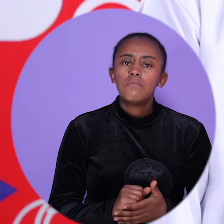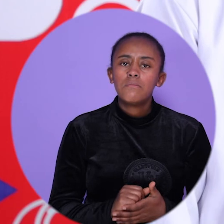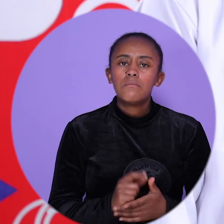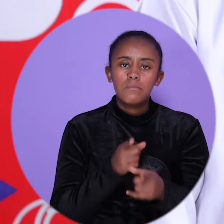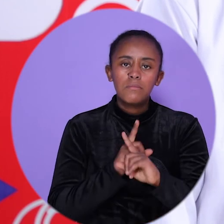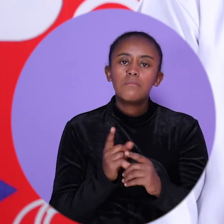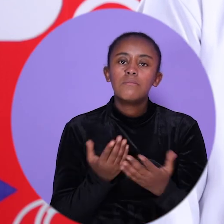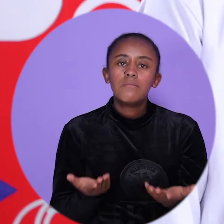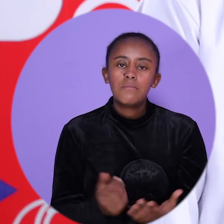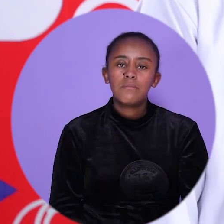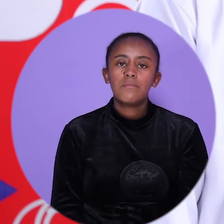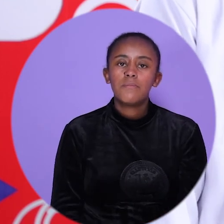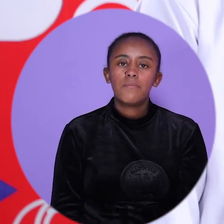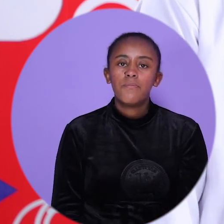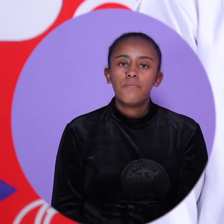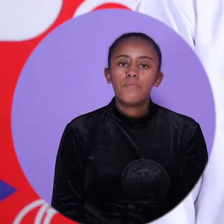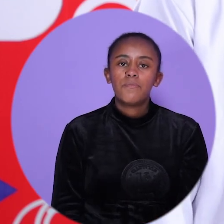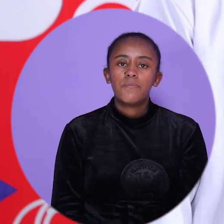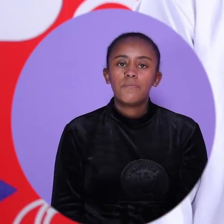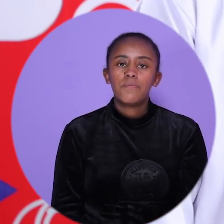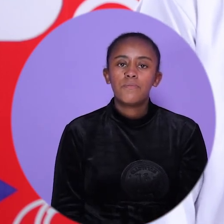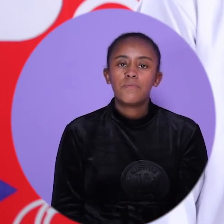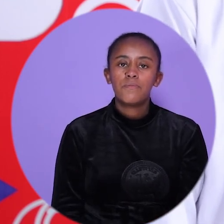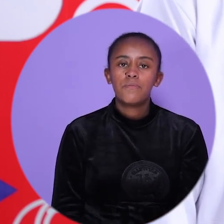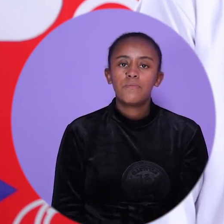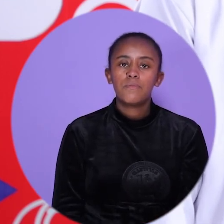question? I give you 10 seconds for this question.